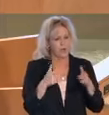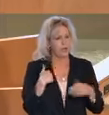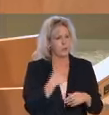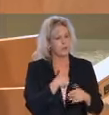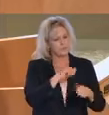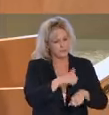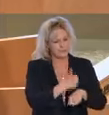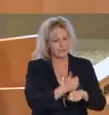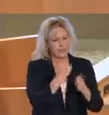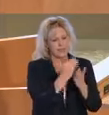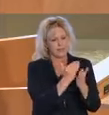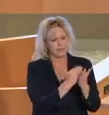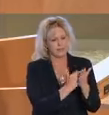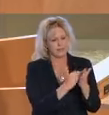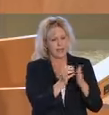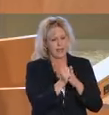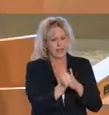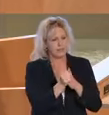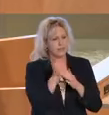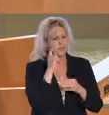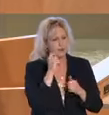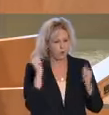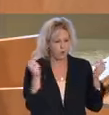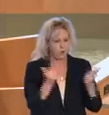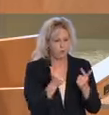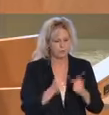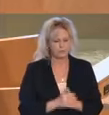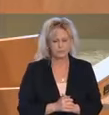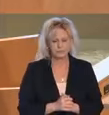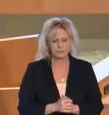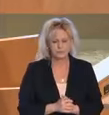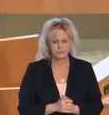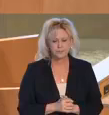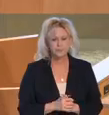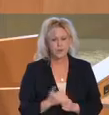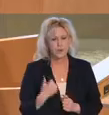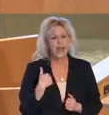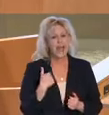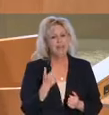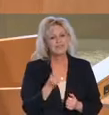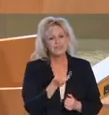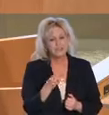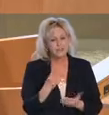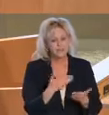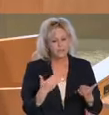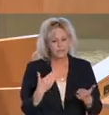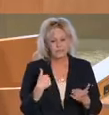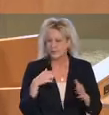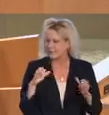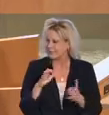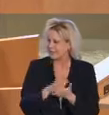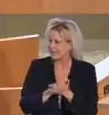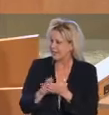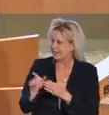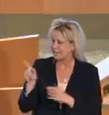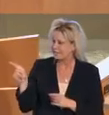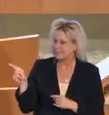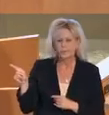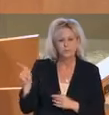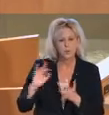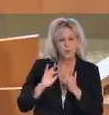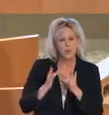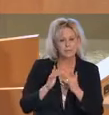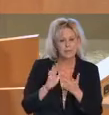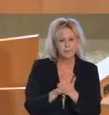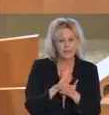set guidelines for all this that's out there today. So we have several other things done. We actually made this really nice